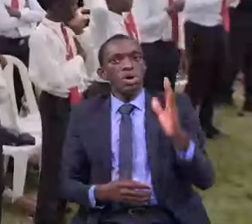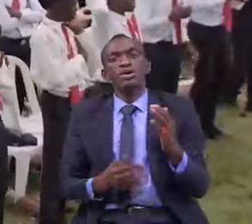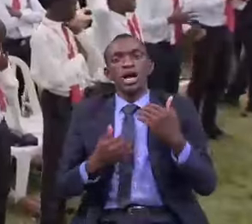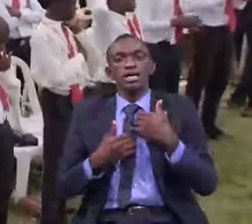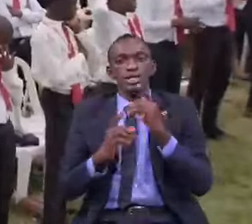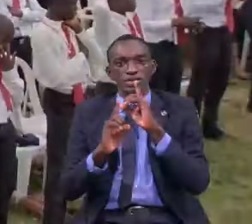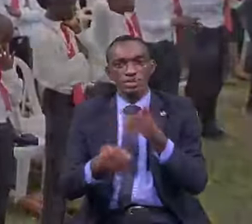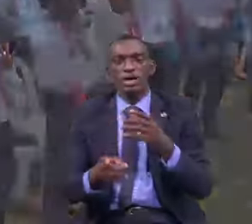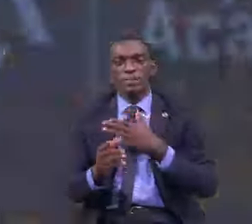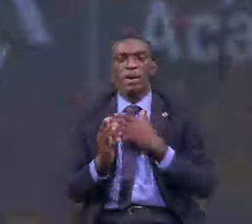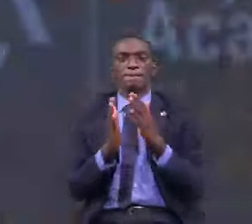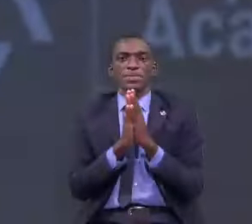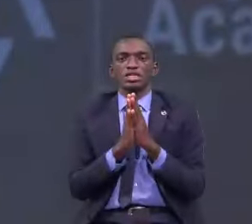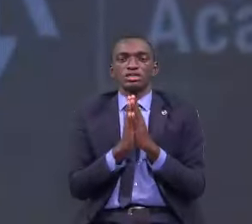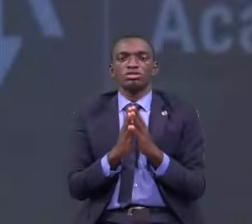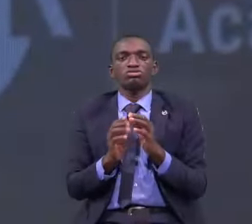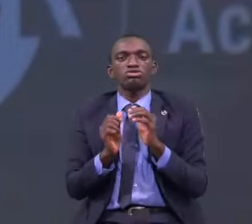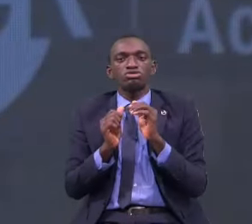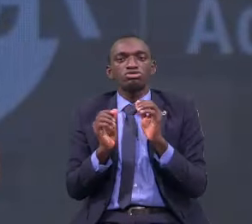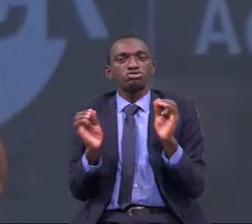Without anything pulling me back,